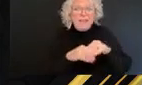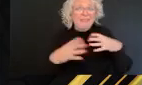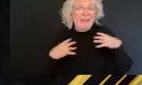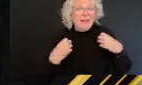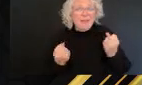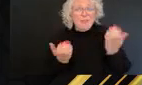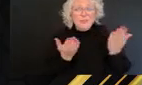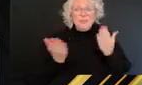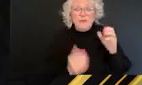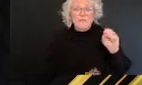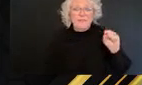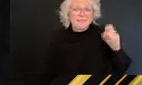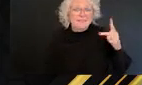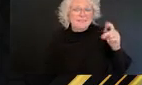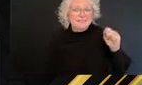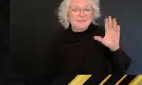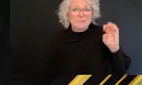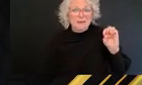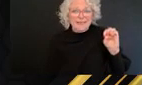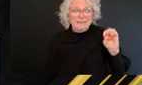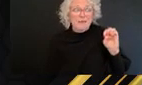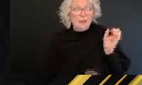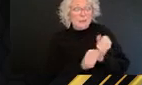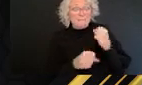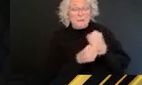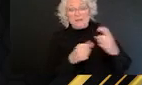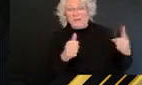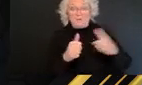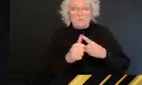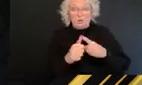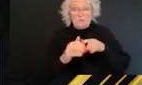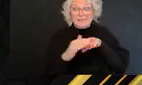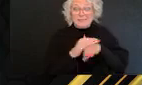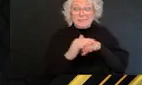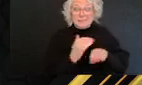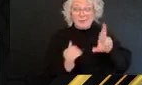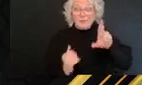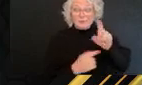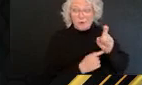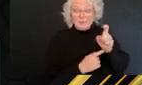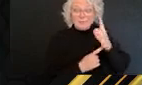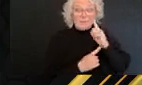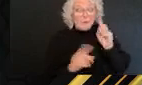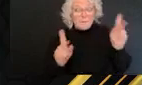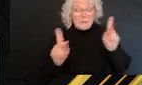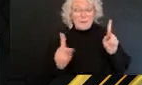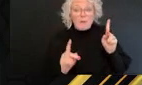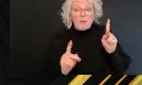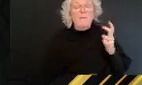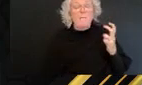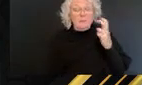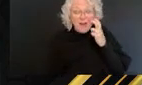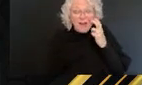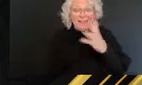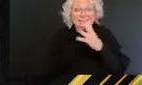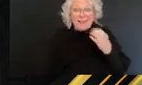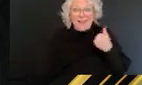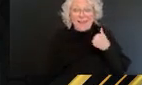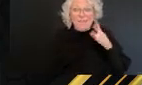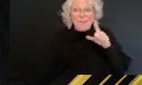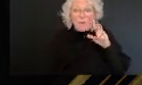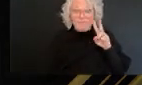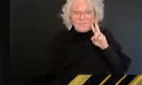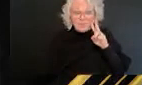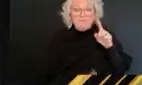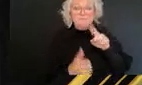health services space, creating the first accessible pharmacy for individuals who are blind and have low